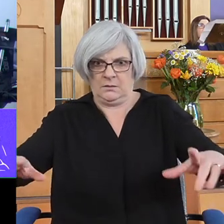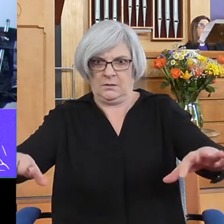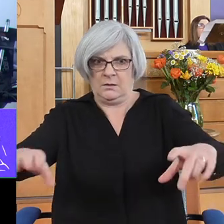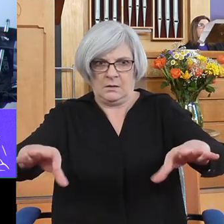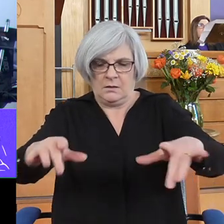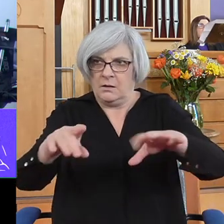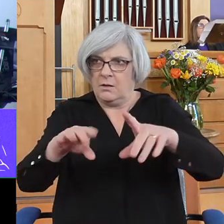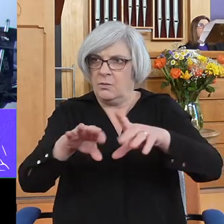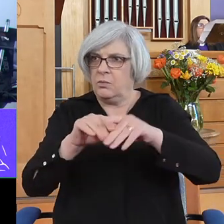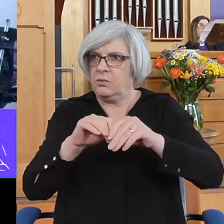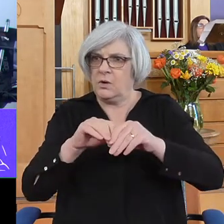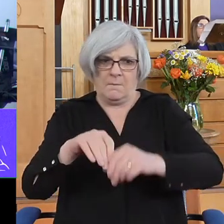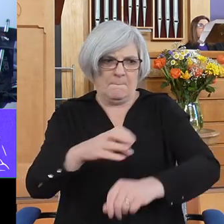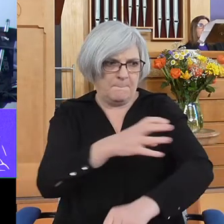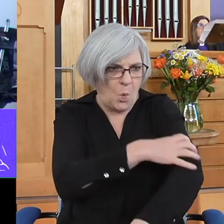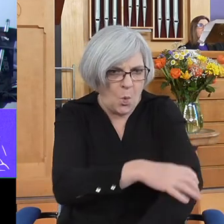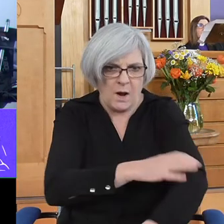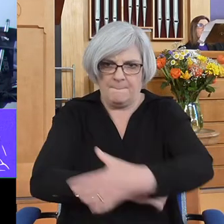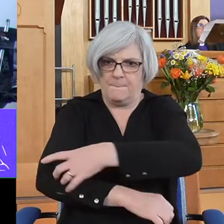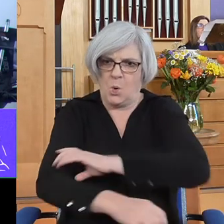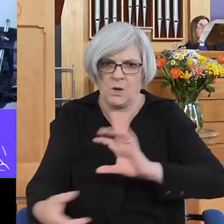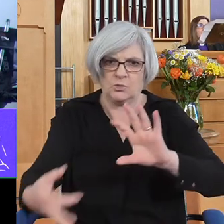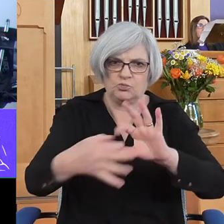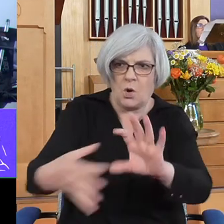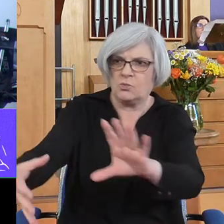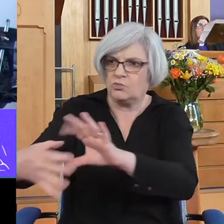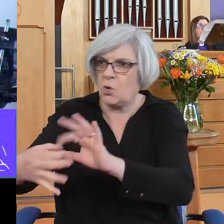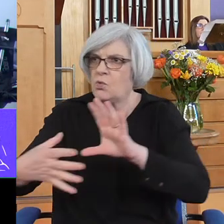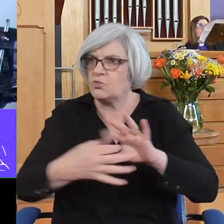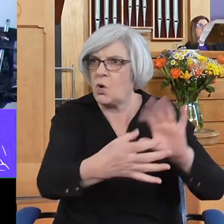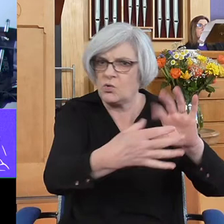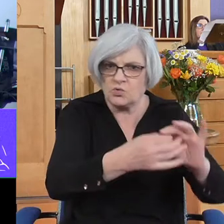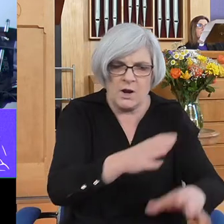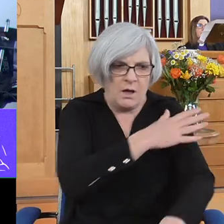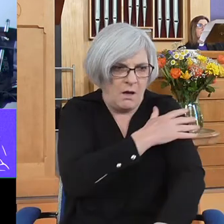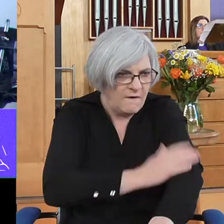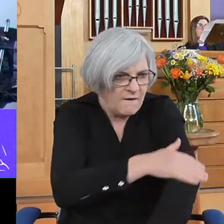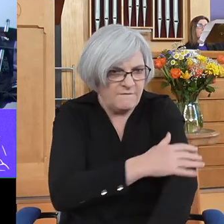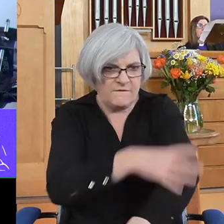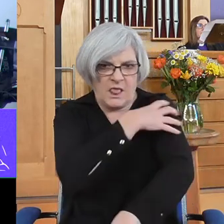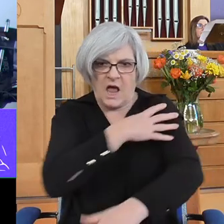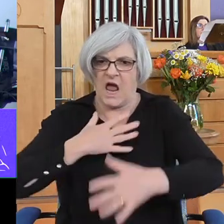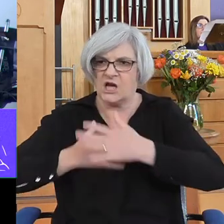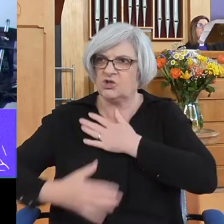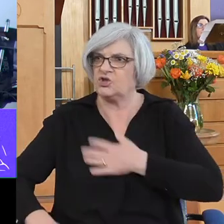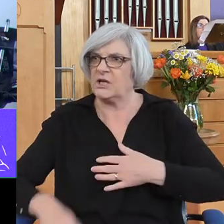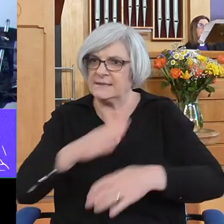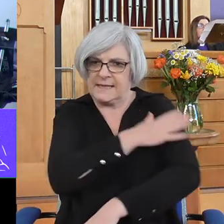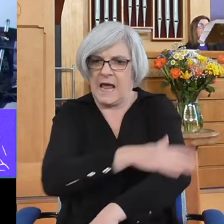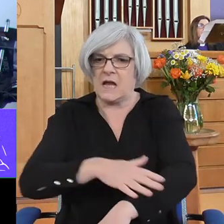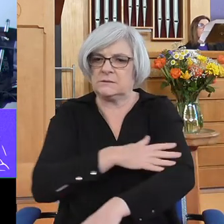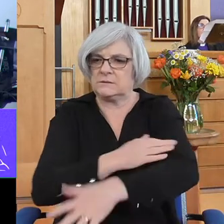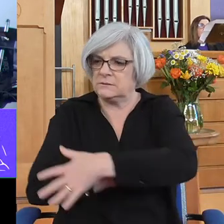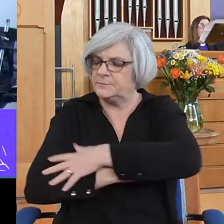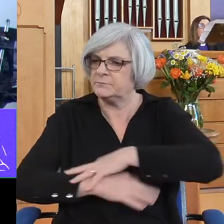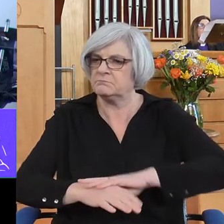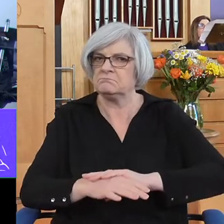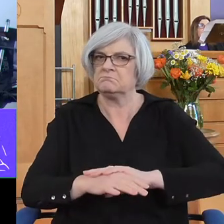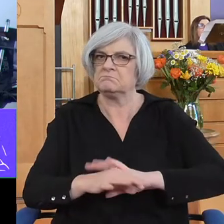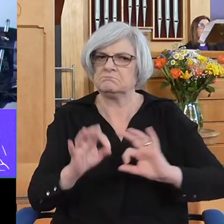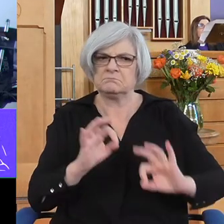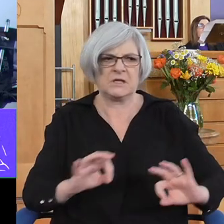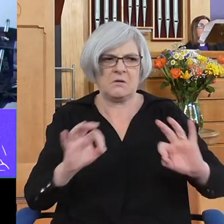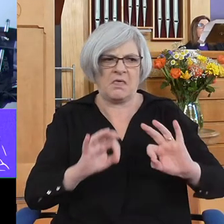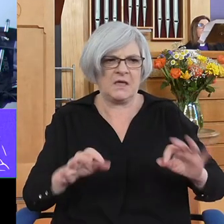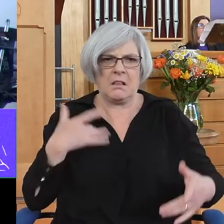came together, bone to bone. I looked, and tendons and flesh appeared on them, and skin covered them, but there was no breath in